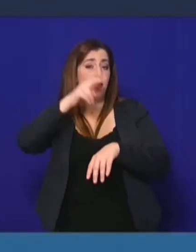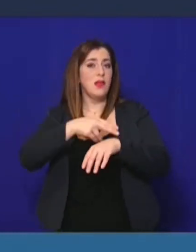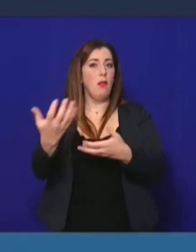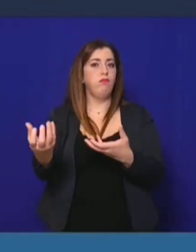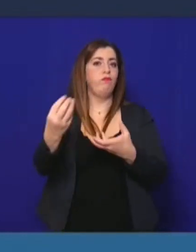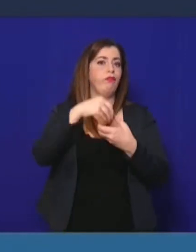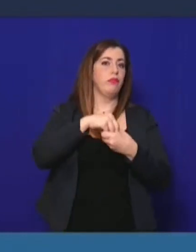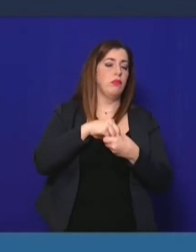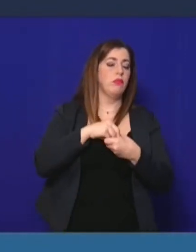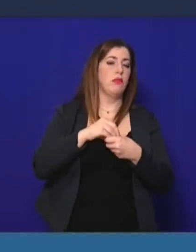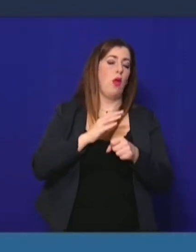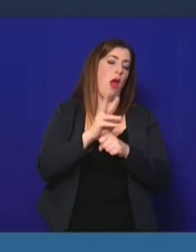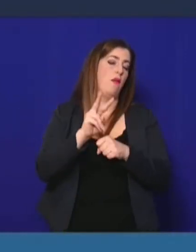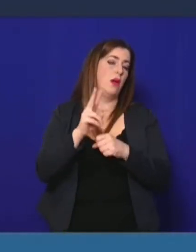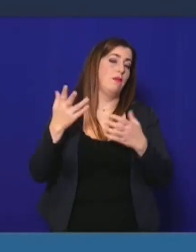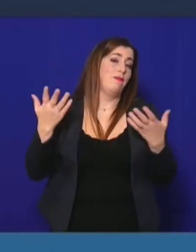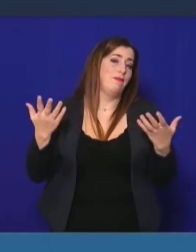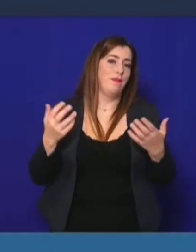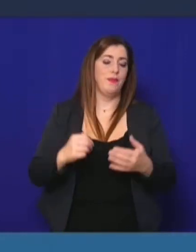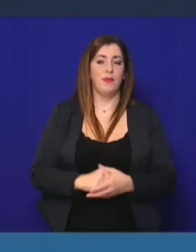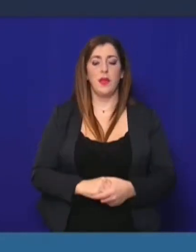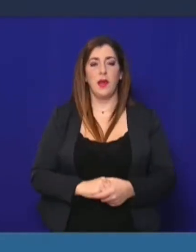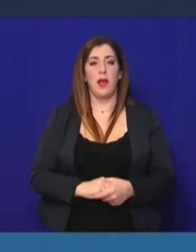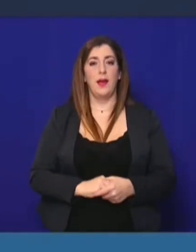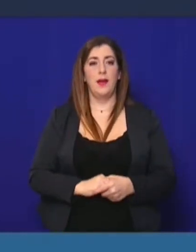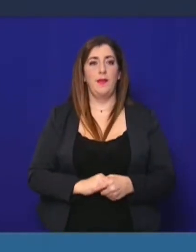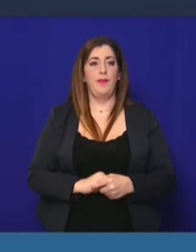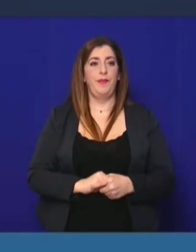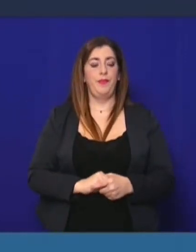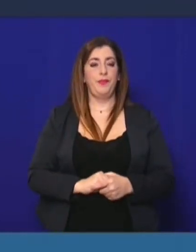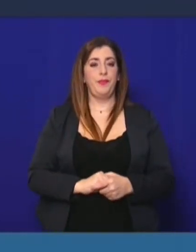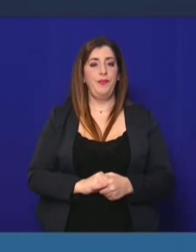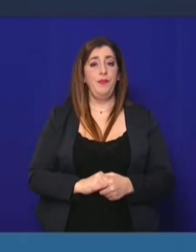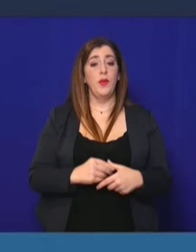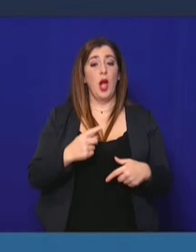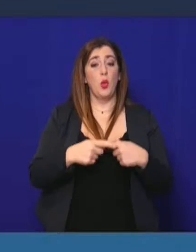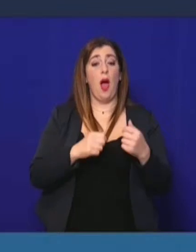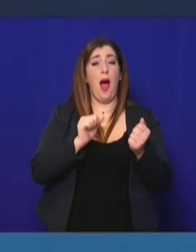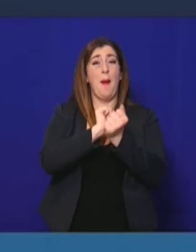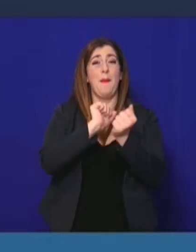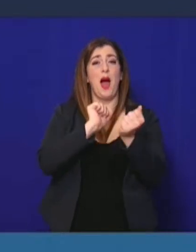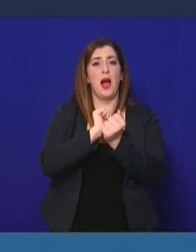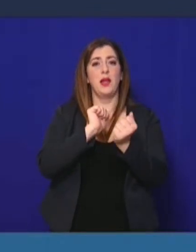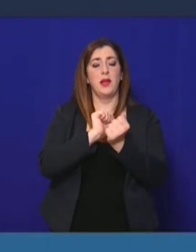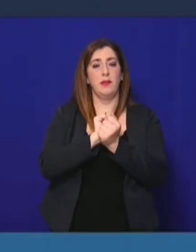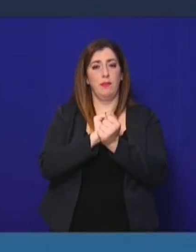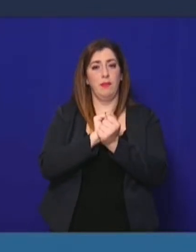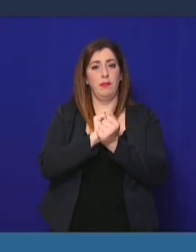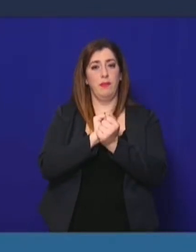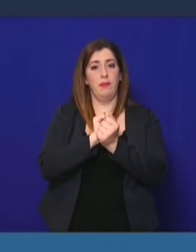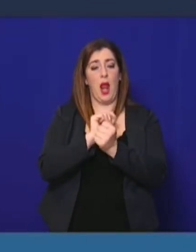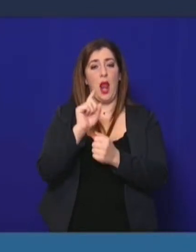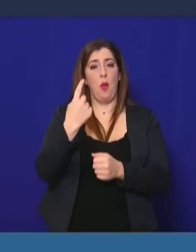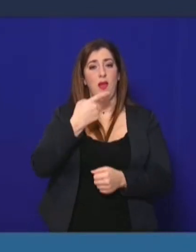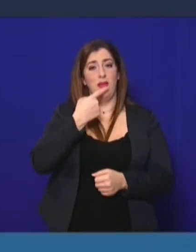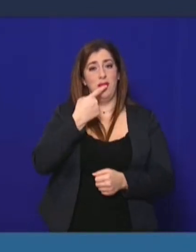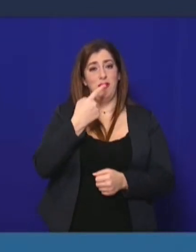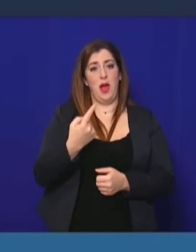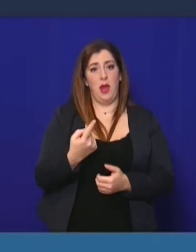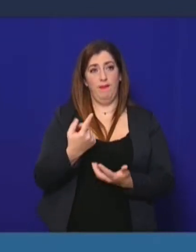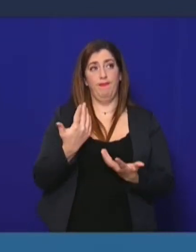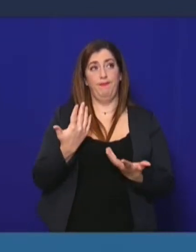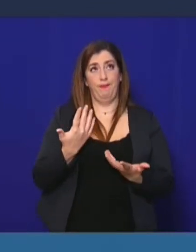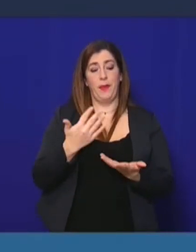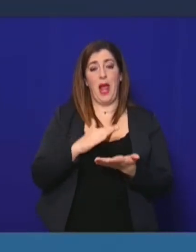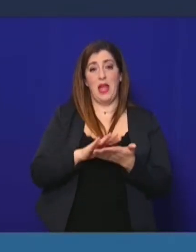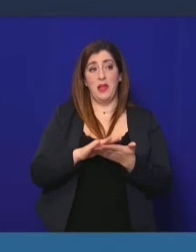Fuq parties ta' New Year, naħseb jiena jekk inħarsu lejn it-tabelli li għamilna llum fejn diġà rajna ftit żieda fuq